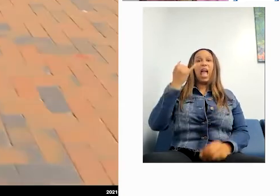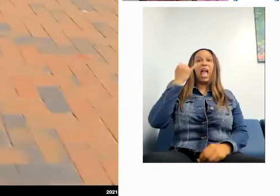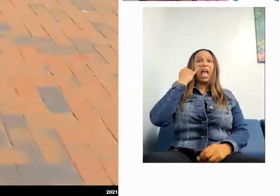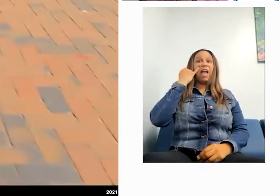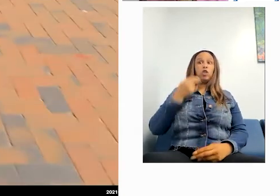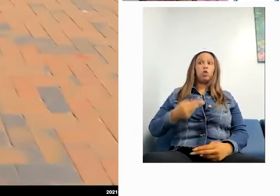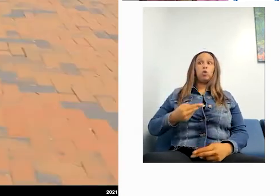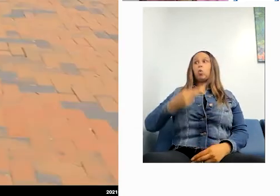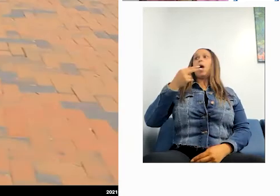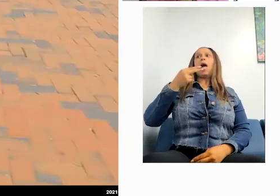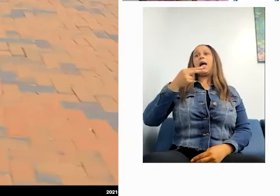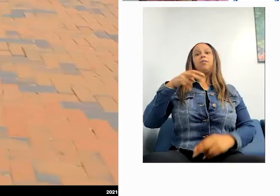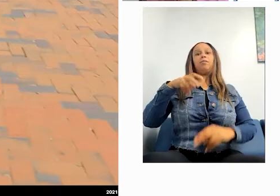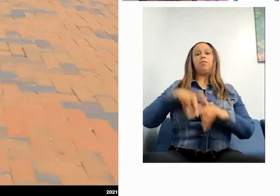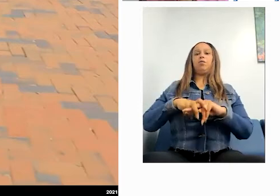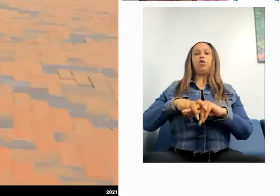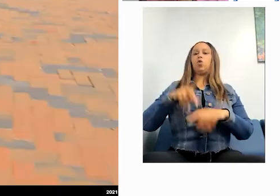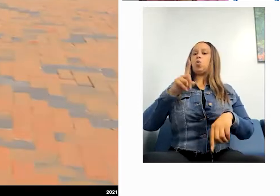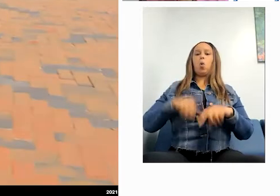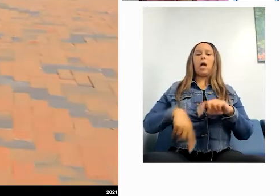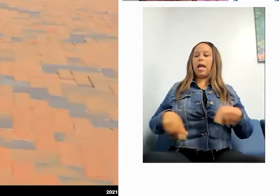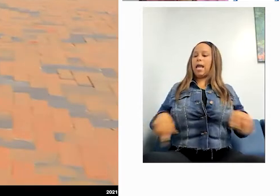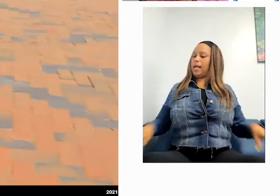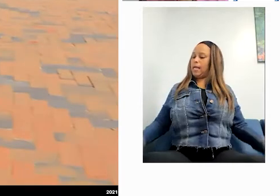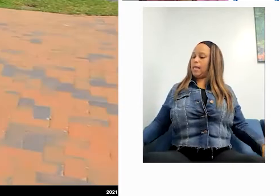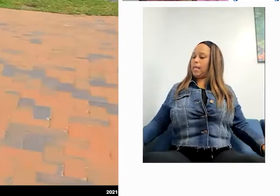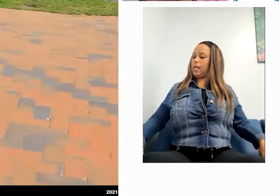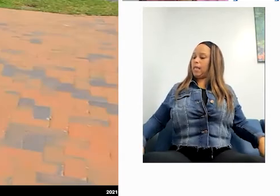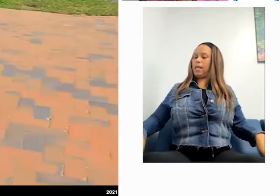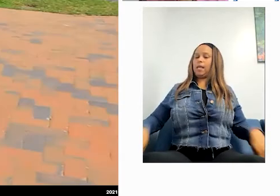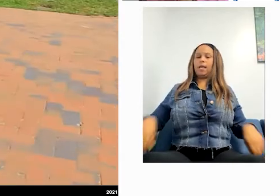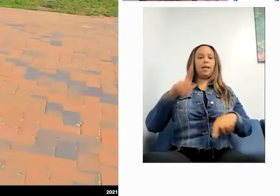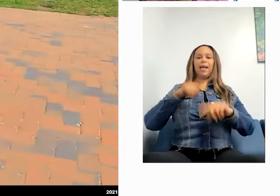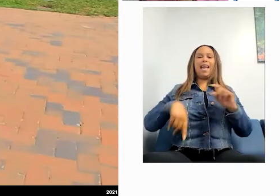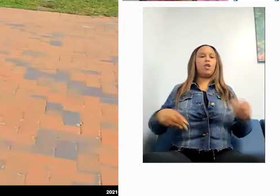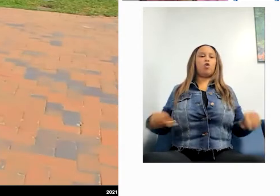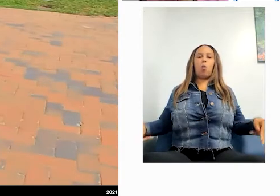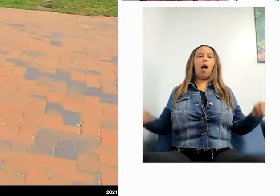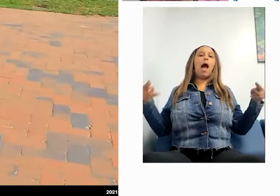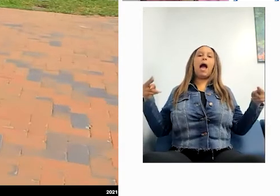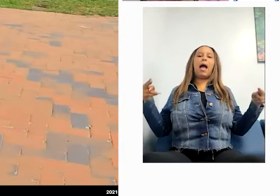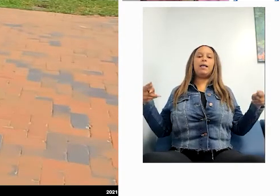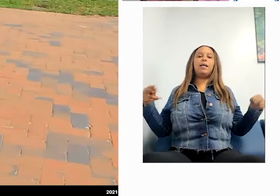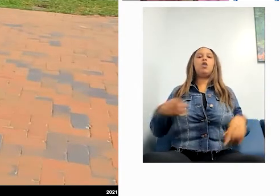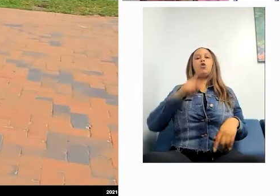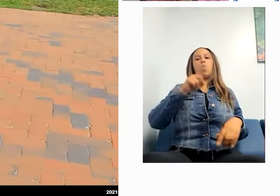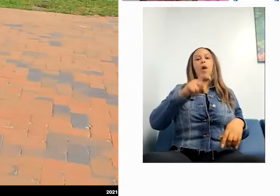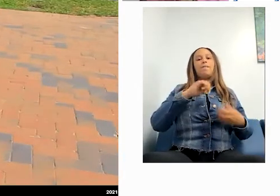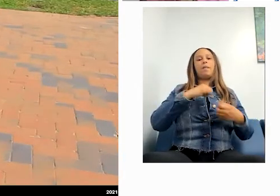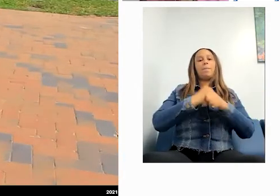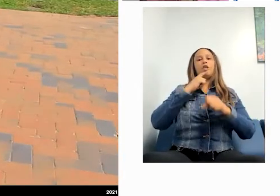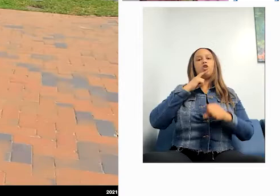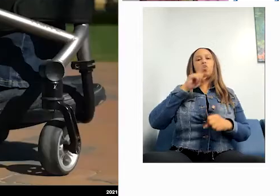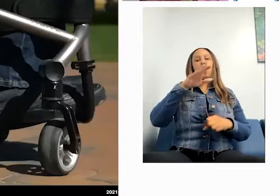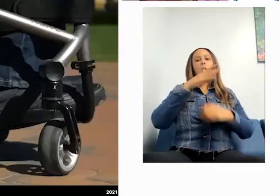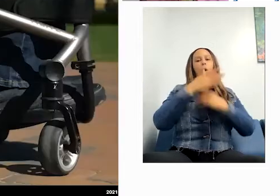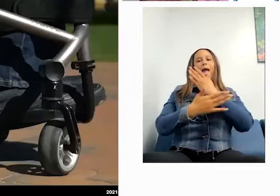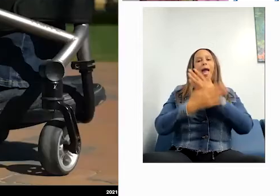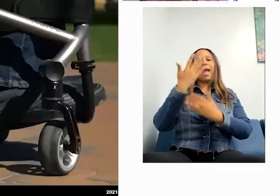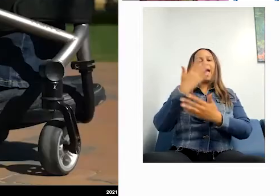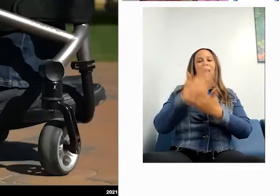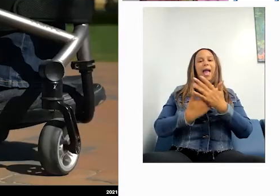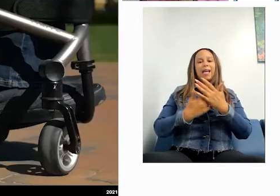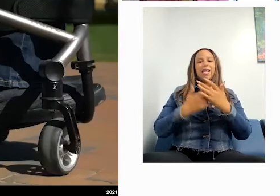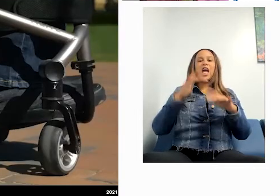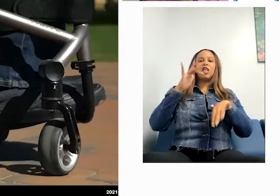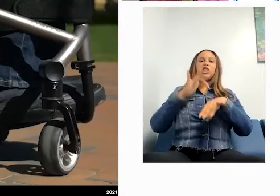wheels, you will not be able to reach the handrooms effectively. A guideline is that you should be able to touch the center of the wheel with at least the tip of your middle